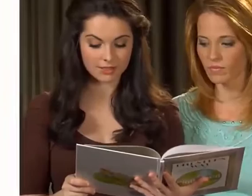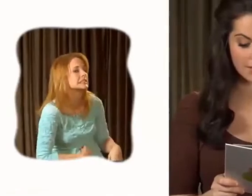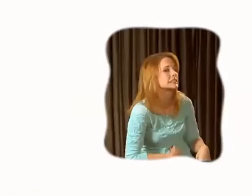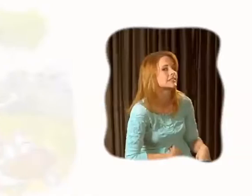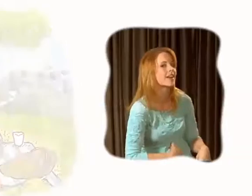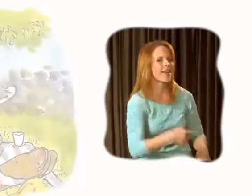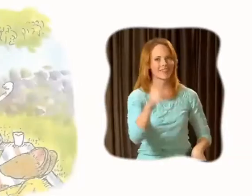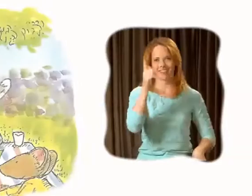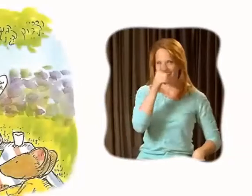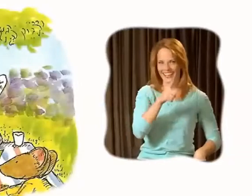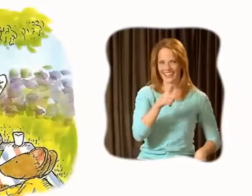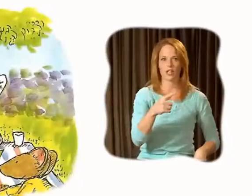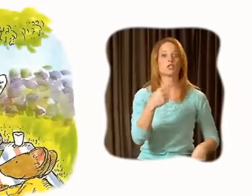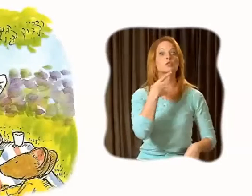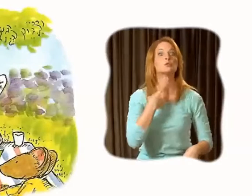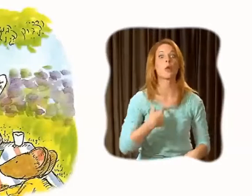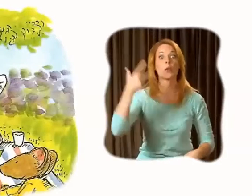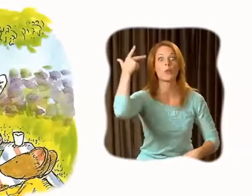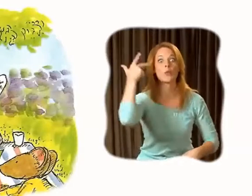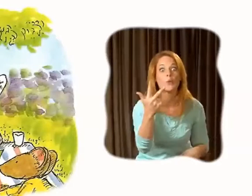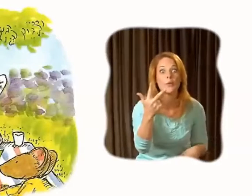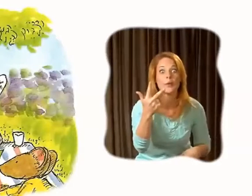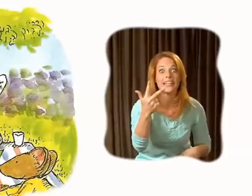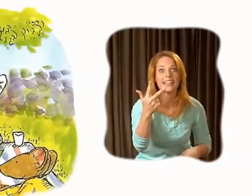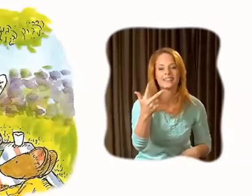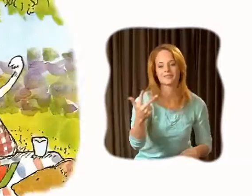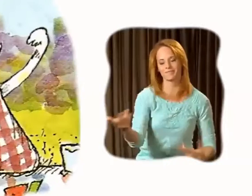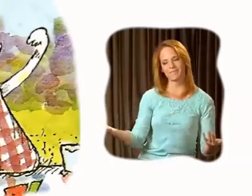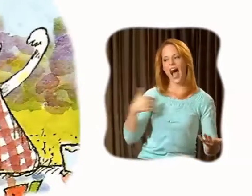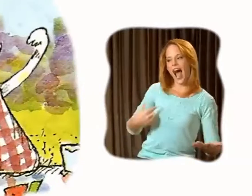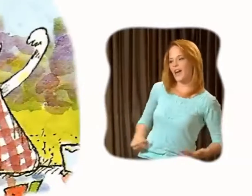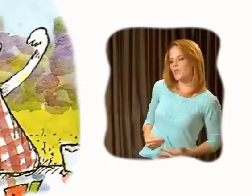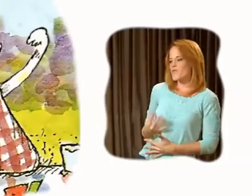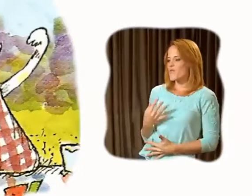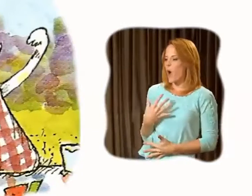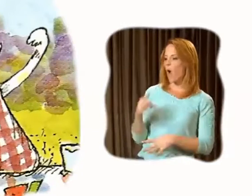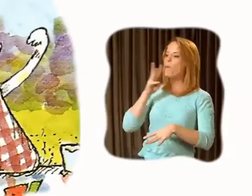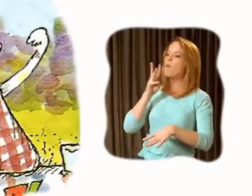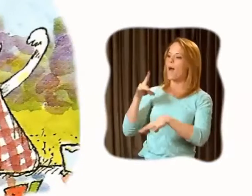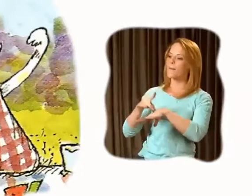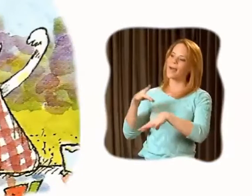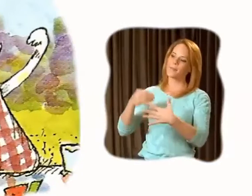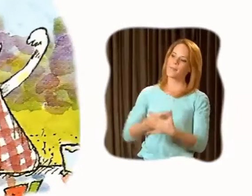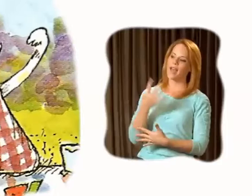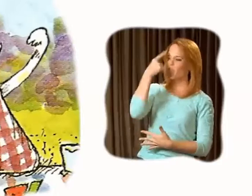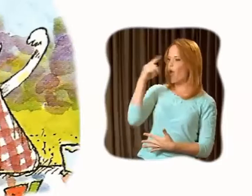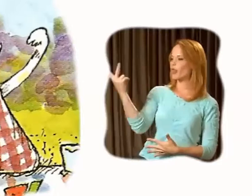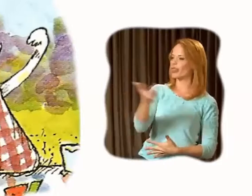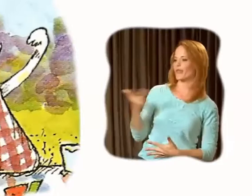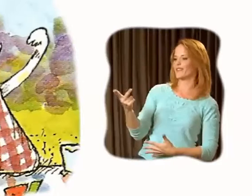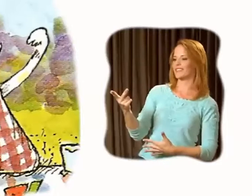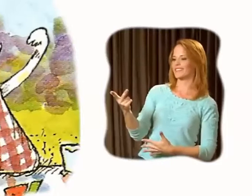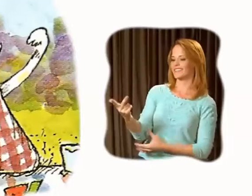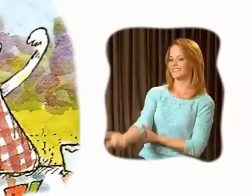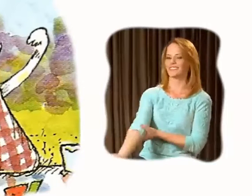once, Lily swallowed 3 of them. I'll grow a watermelon plant for each of us,